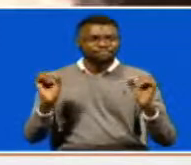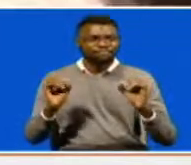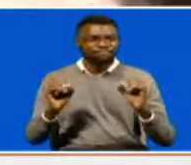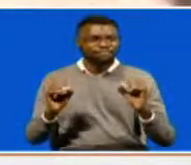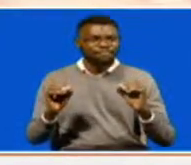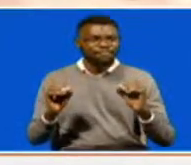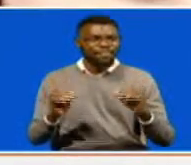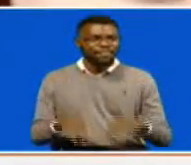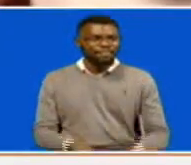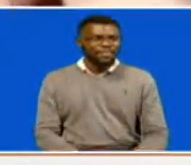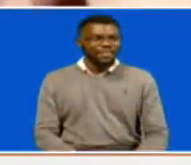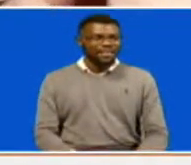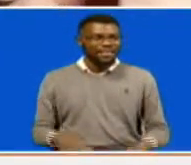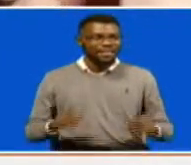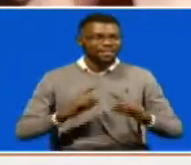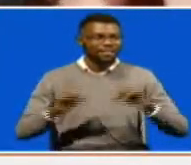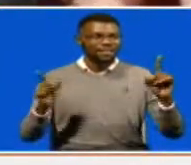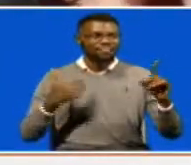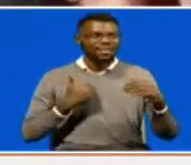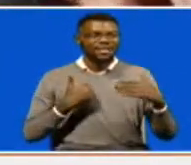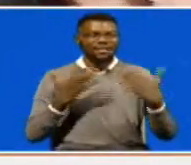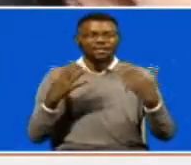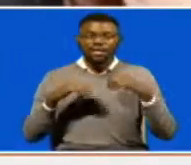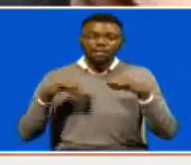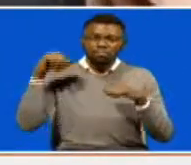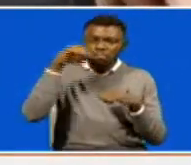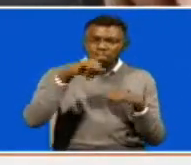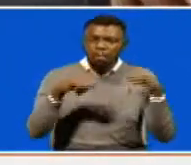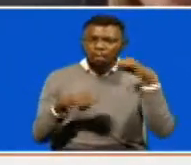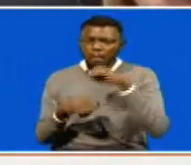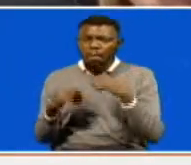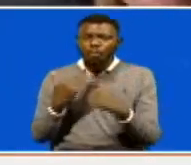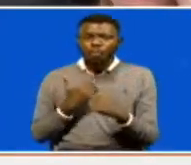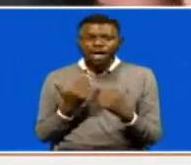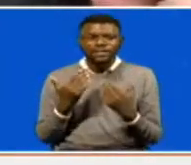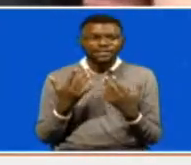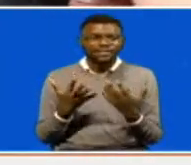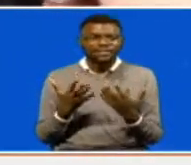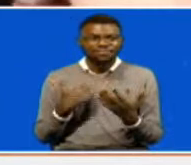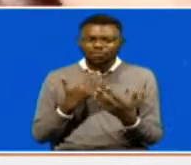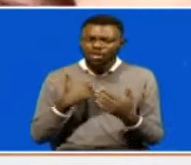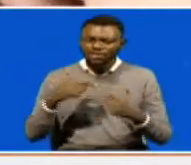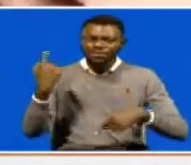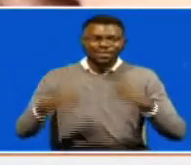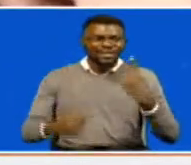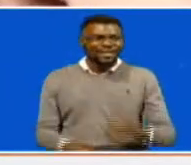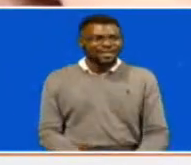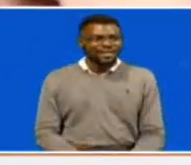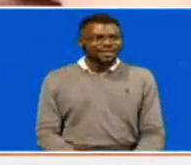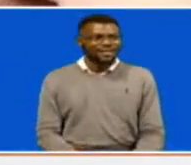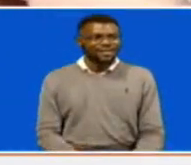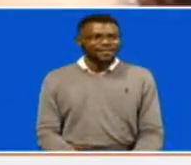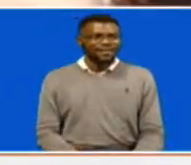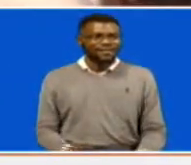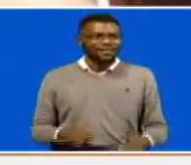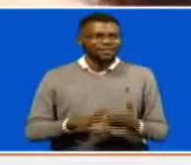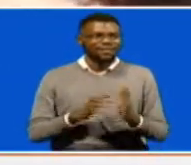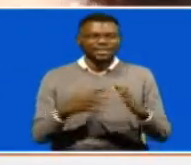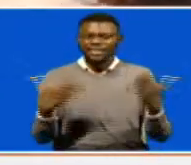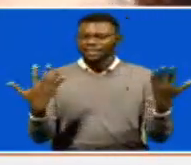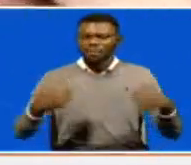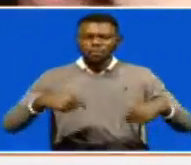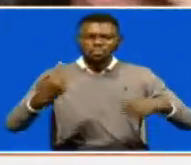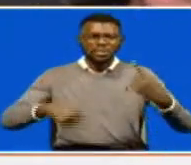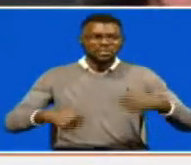Yeah. I'm not going to fight. There'll always be fights for you though. Exactly, that's what I'm trying to say. It's not even the money, it's just like the competitor in